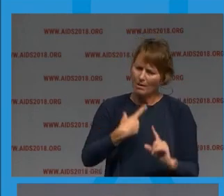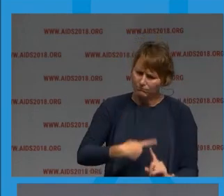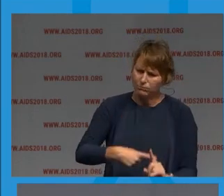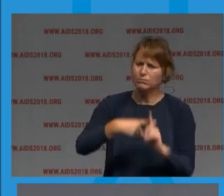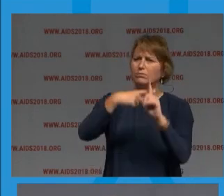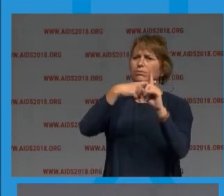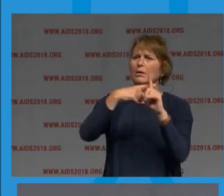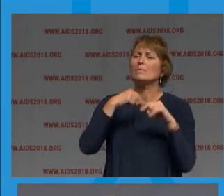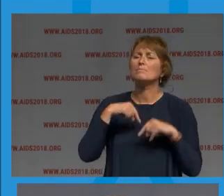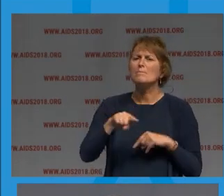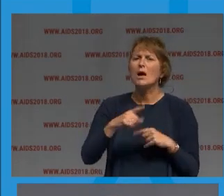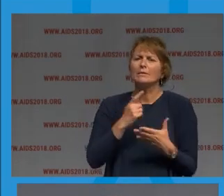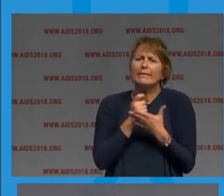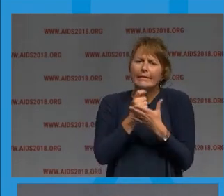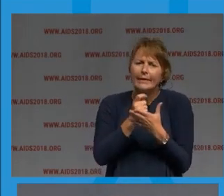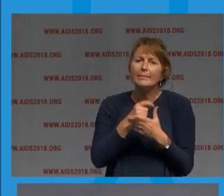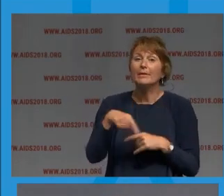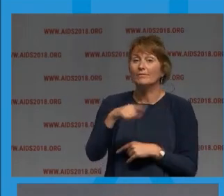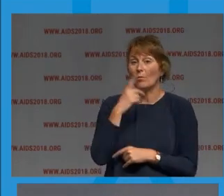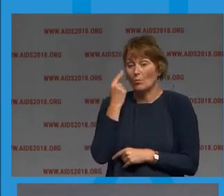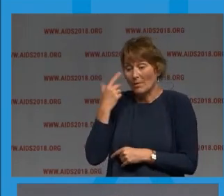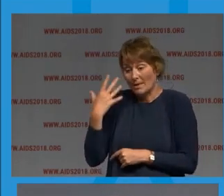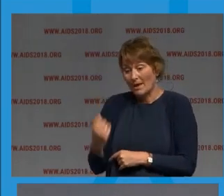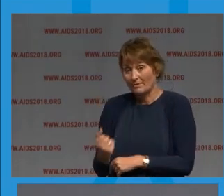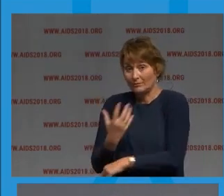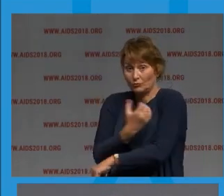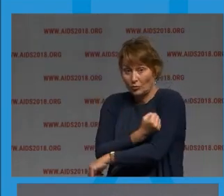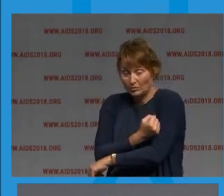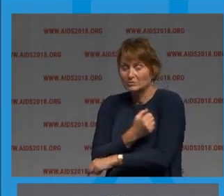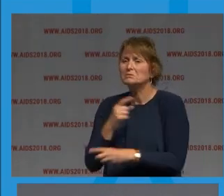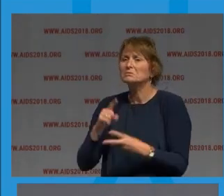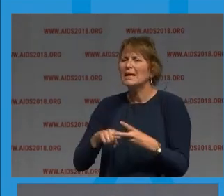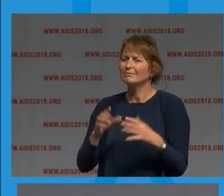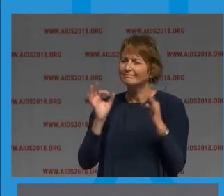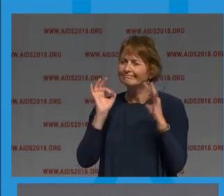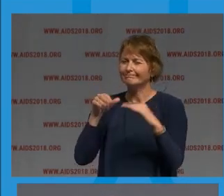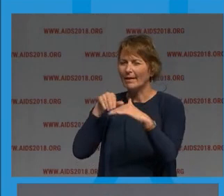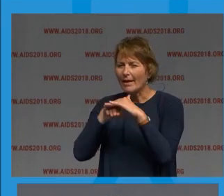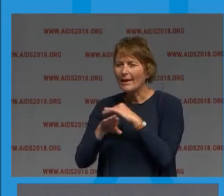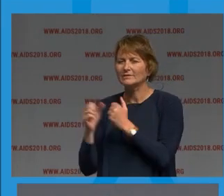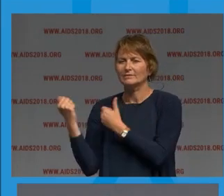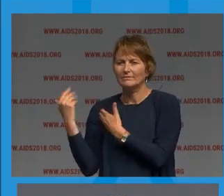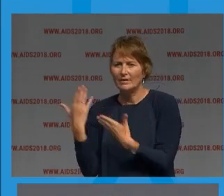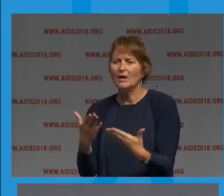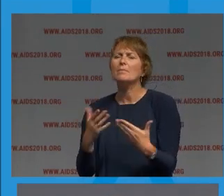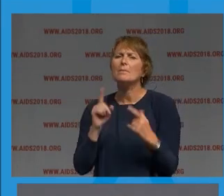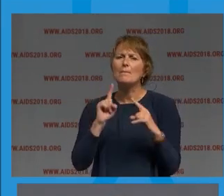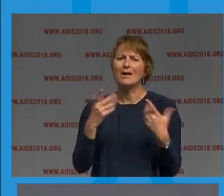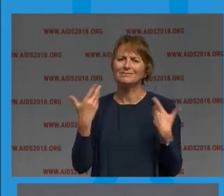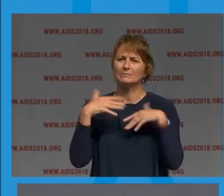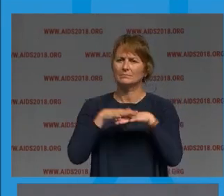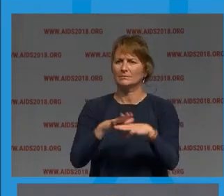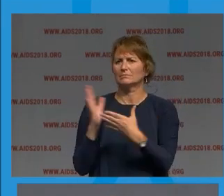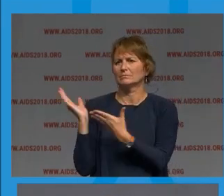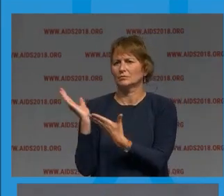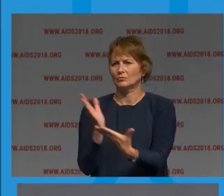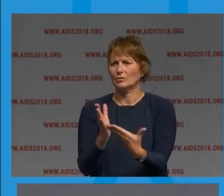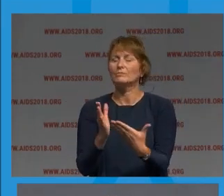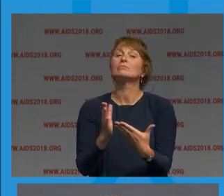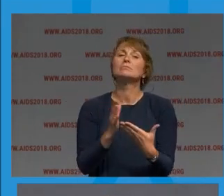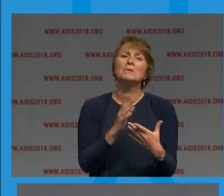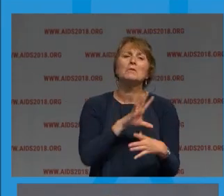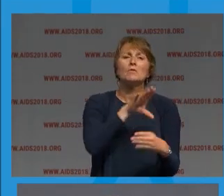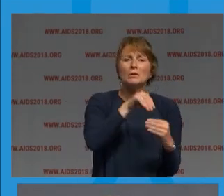substitution therapy for women who use drugs. Secure access and availability to integrate services including support